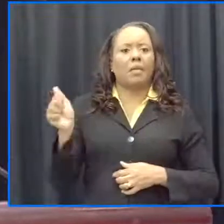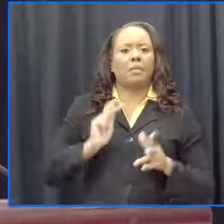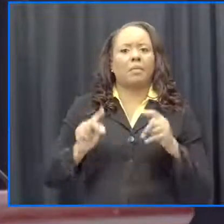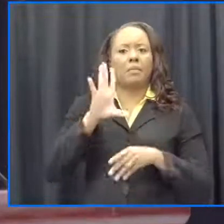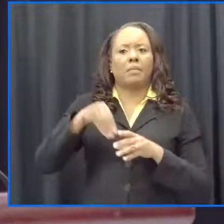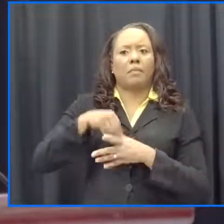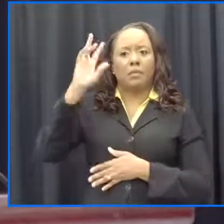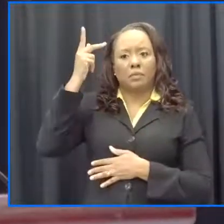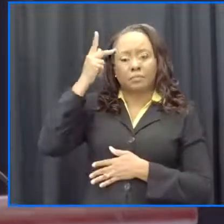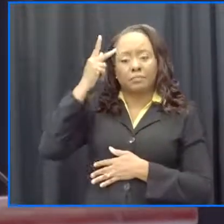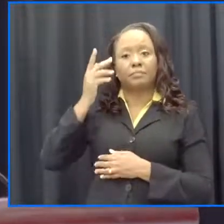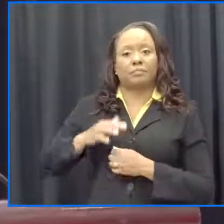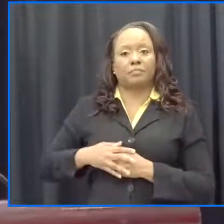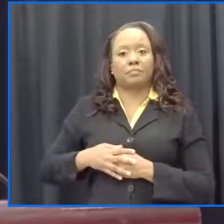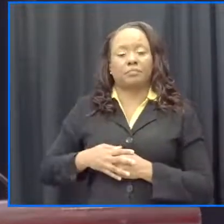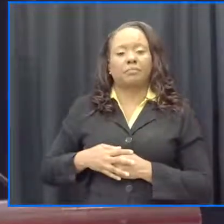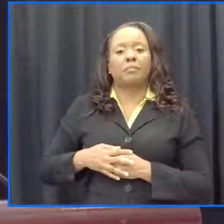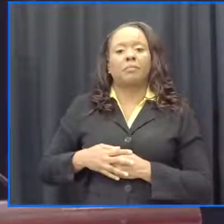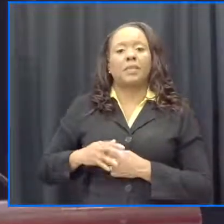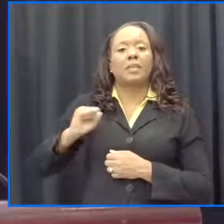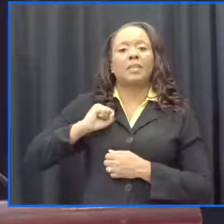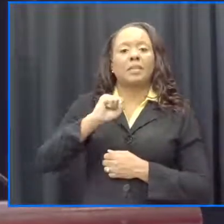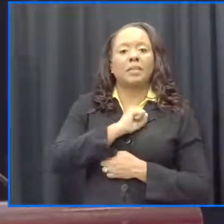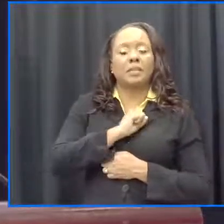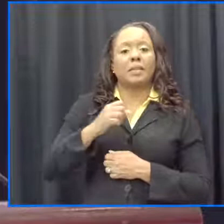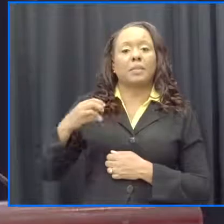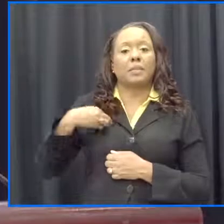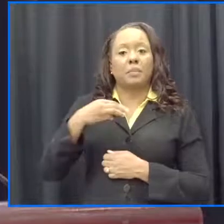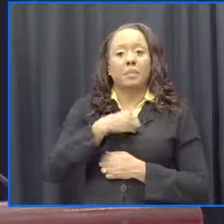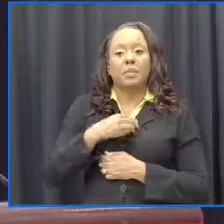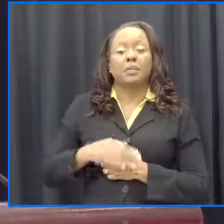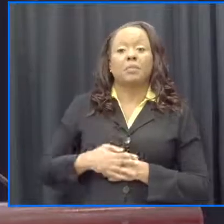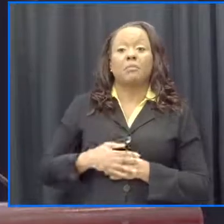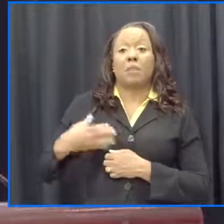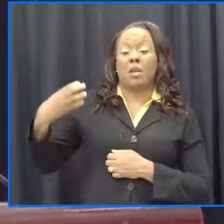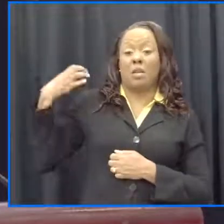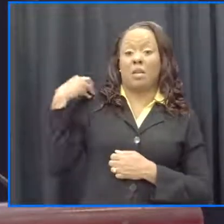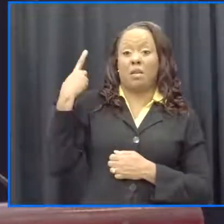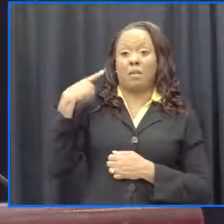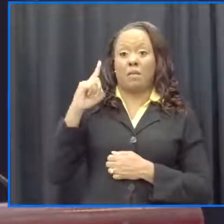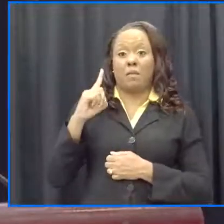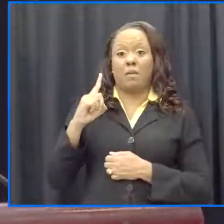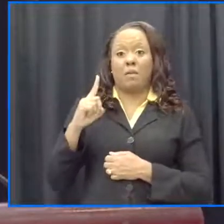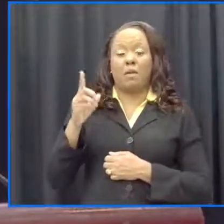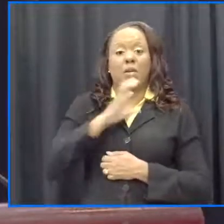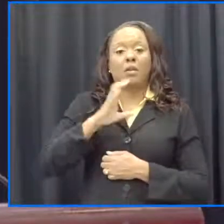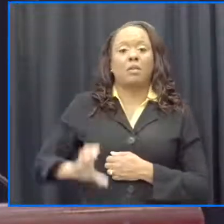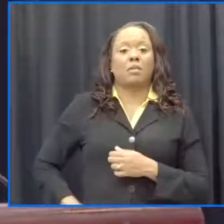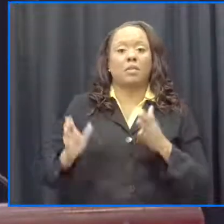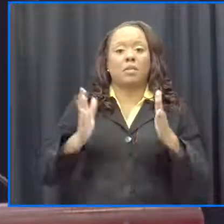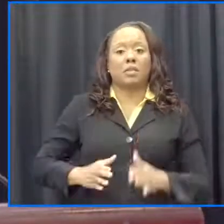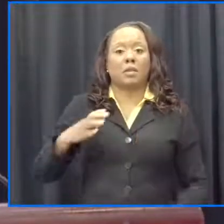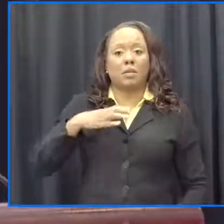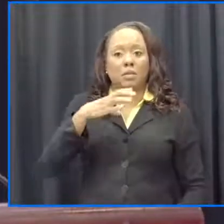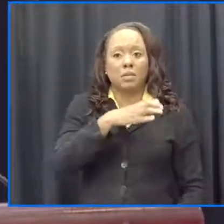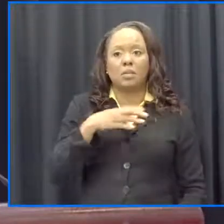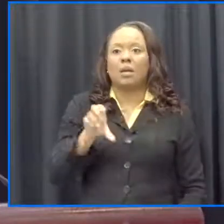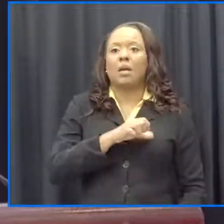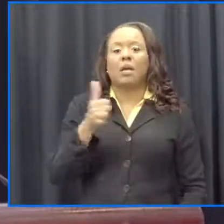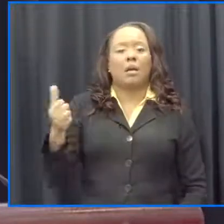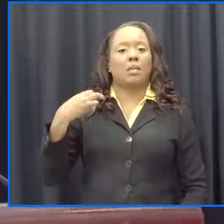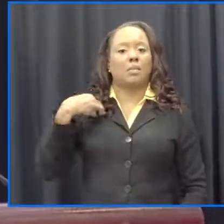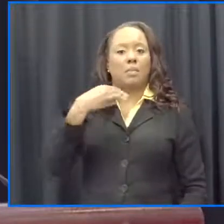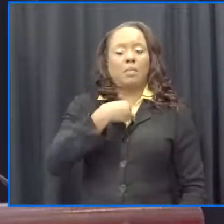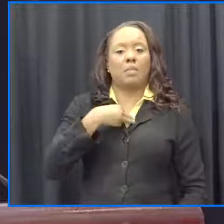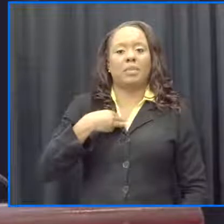Cabinet. Honorable President of the Senate, Chairman of the Barbados Christian Council, Mr. Justice Sherman Moore,